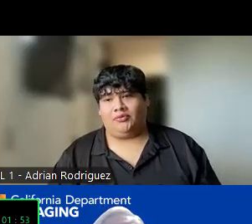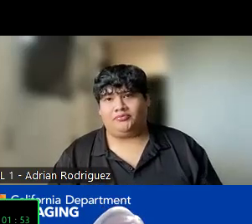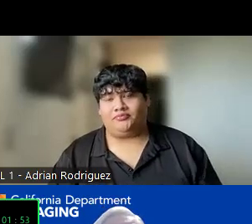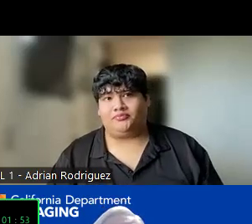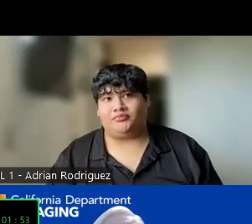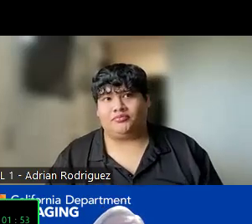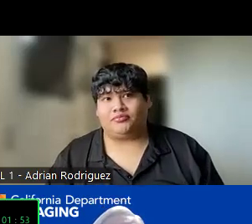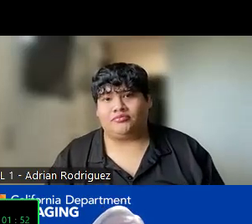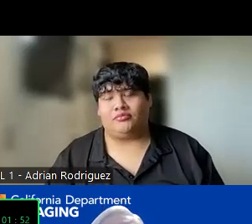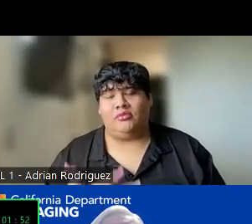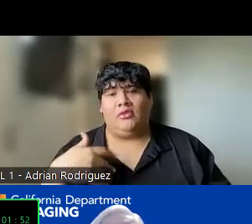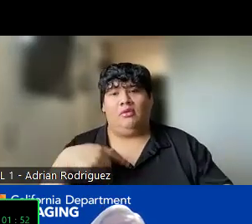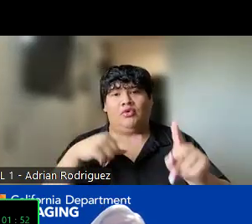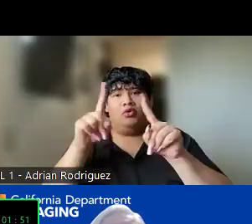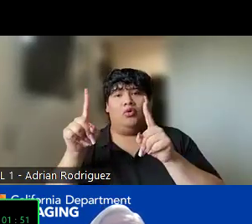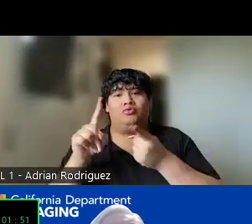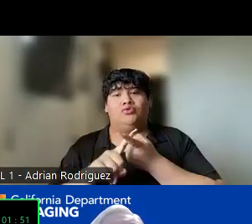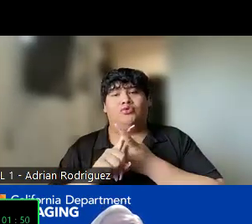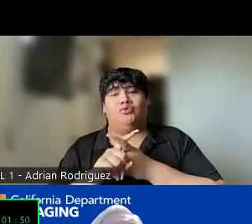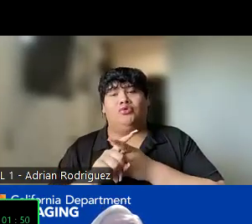I'm going to go to